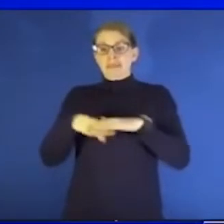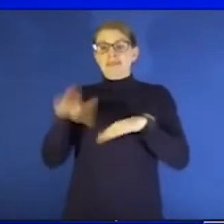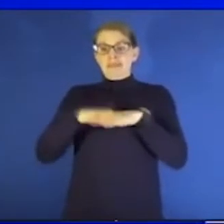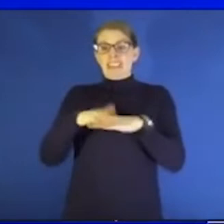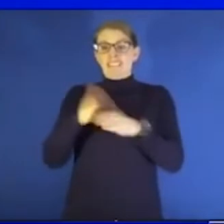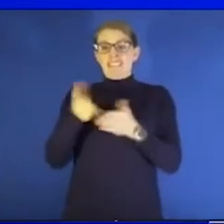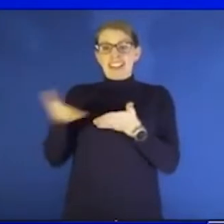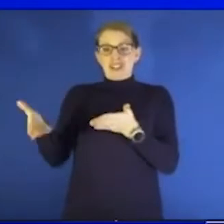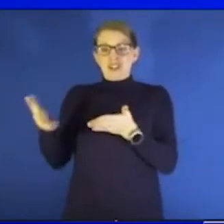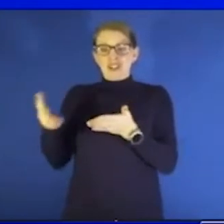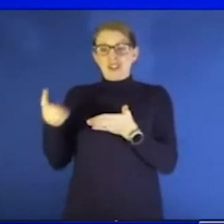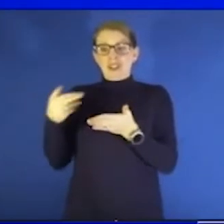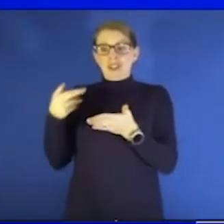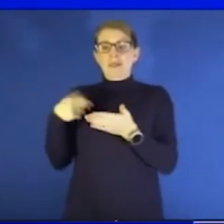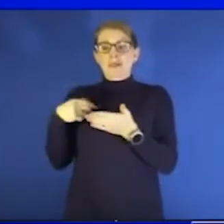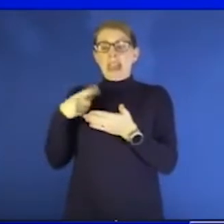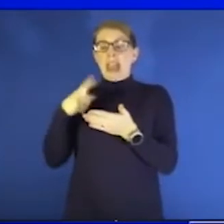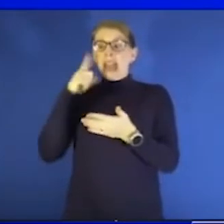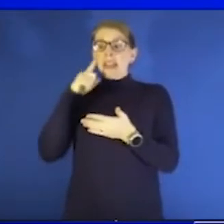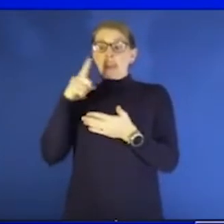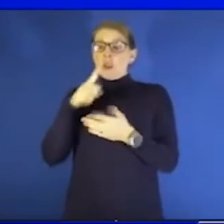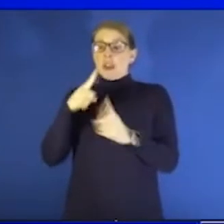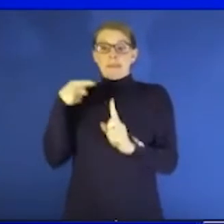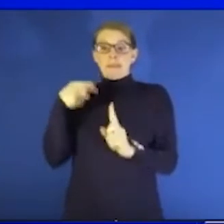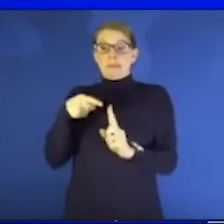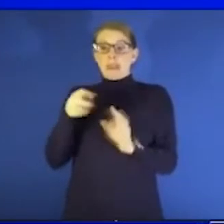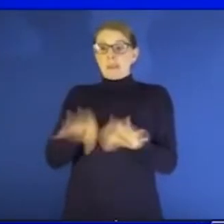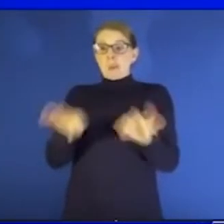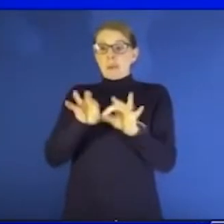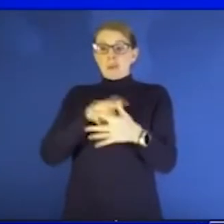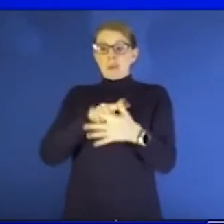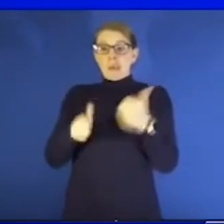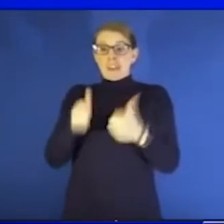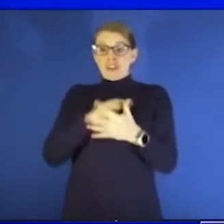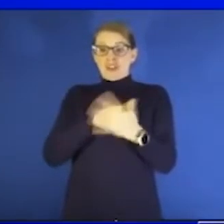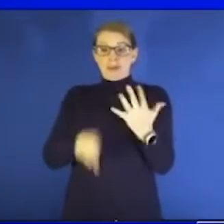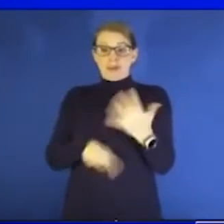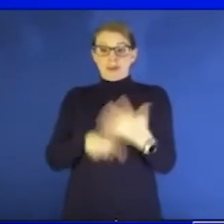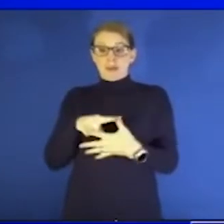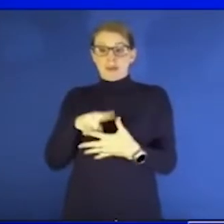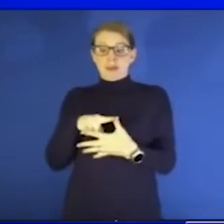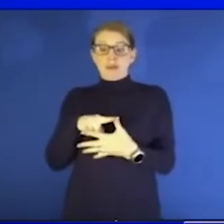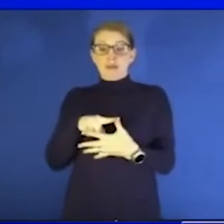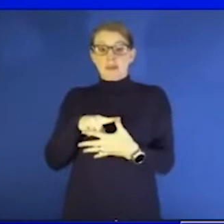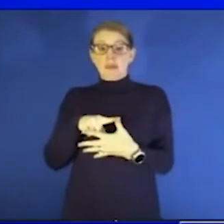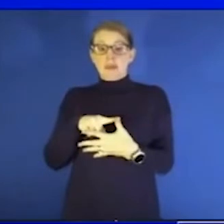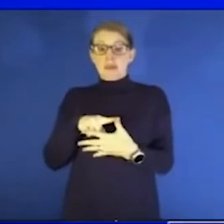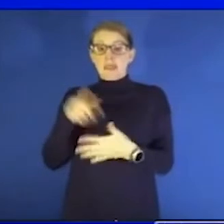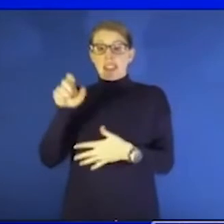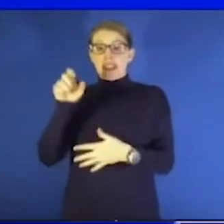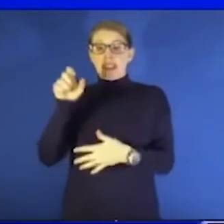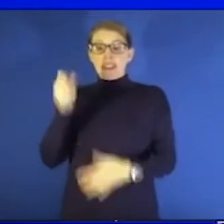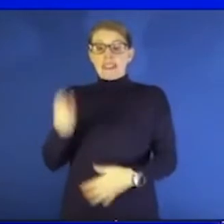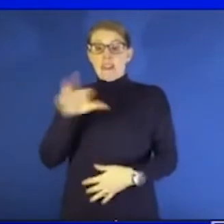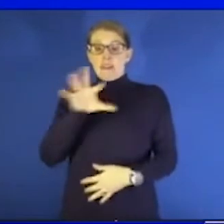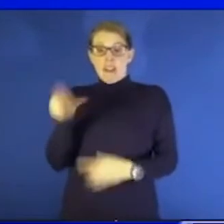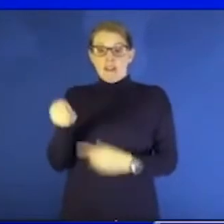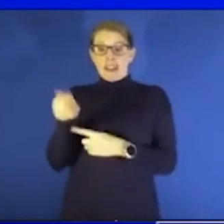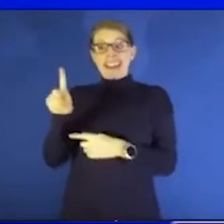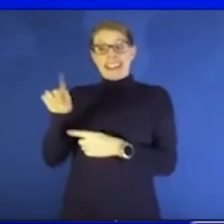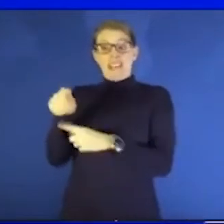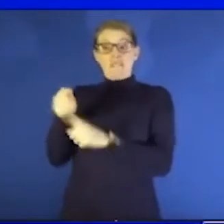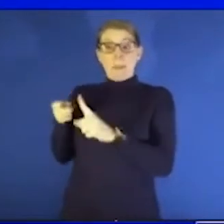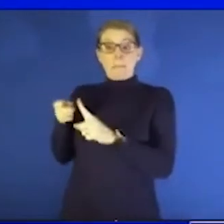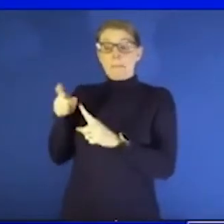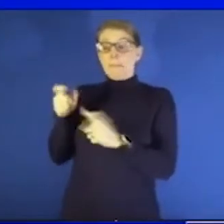the major confounding factors here are that, and especially even in South Africa where that early data came from, a lot of those patients